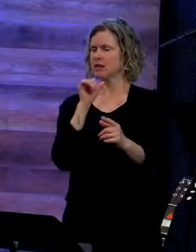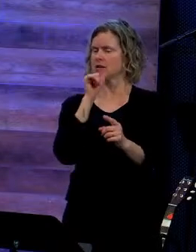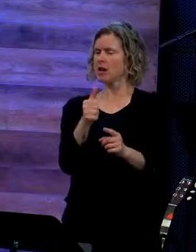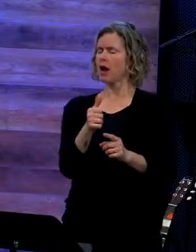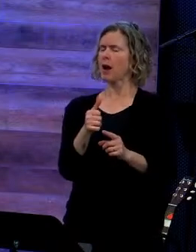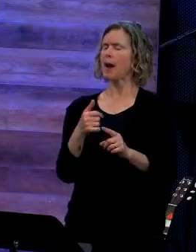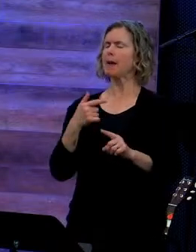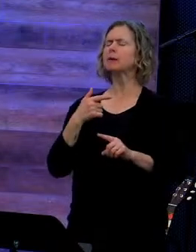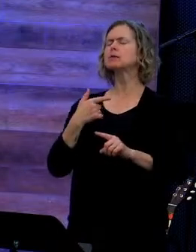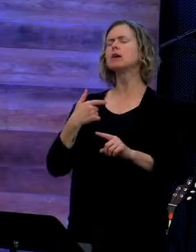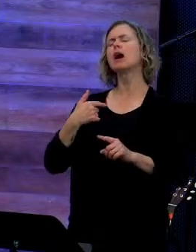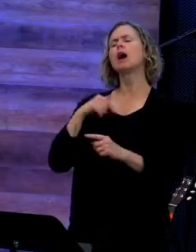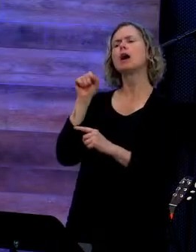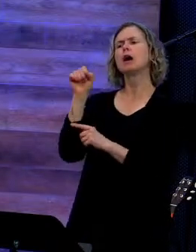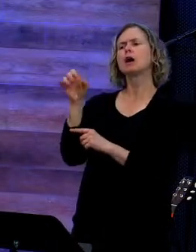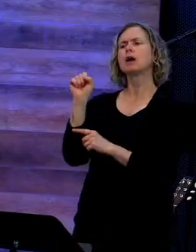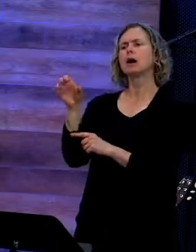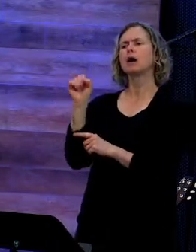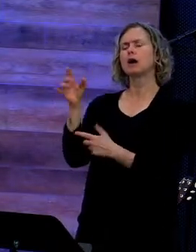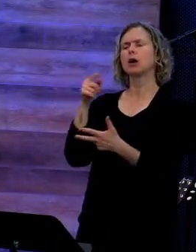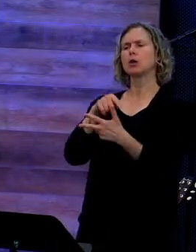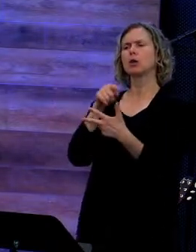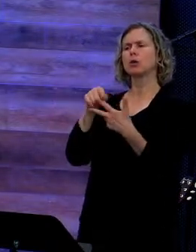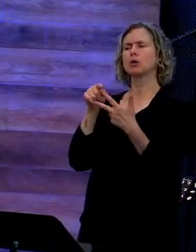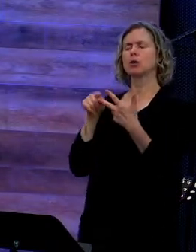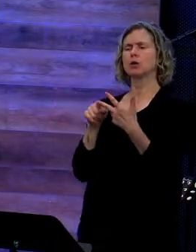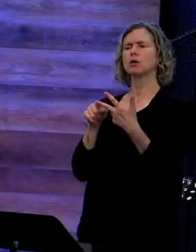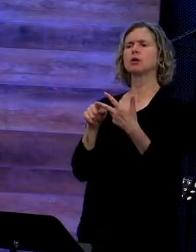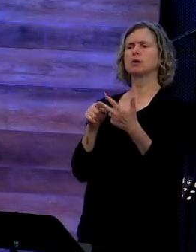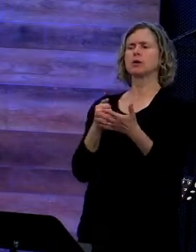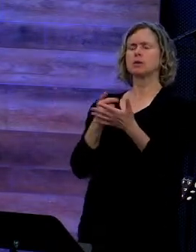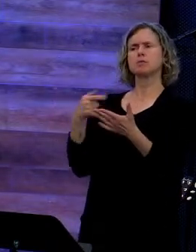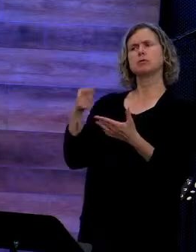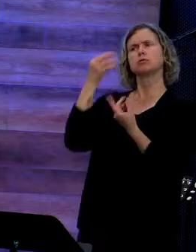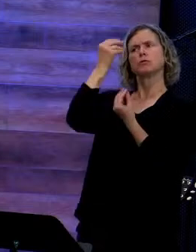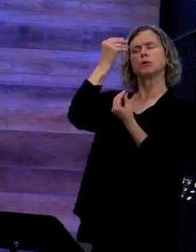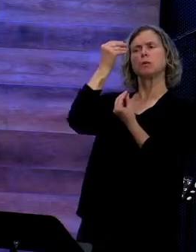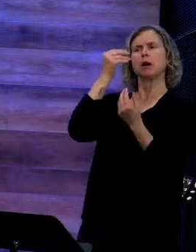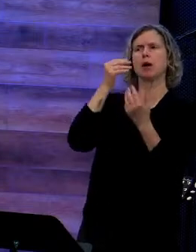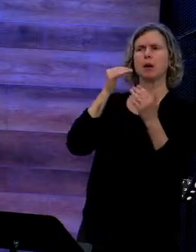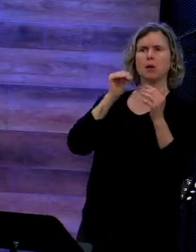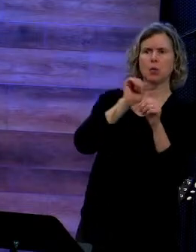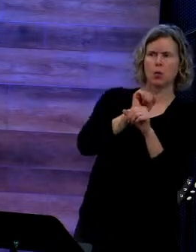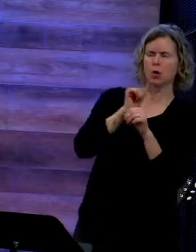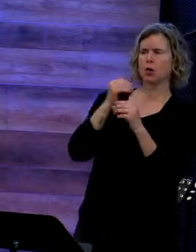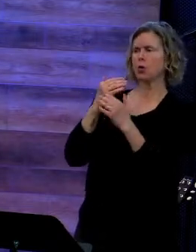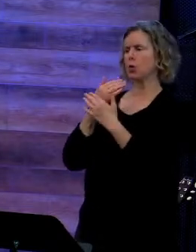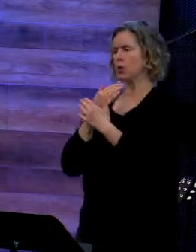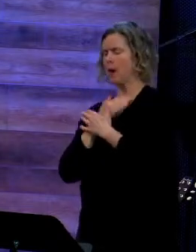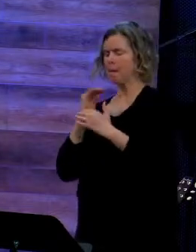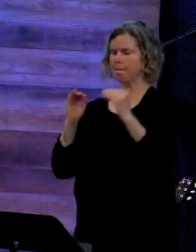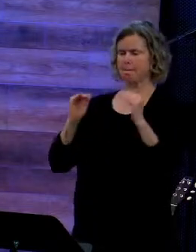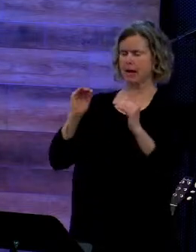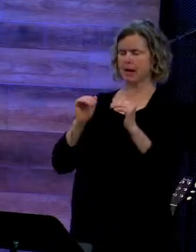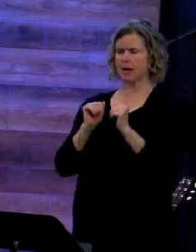wisdom of resting like God with this weekly habit of rest. So first principle, the Sabbath was made for